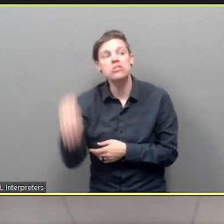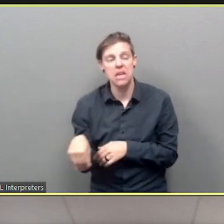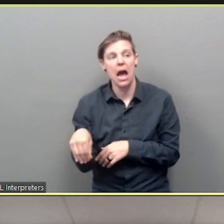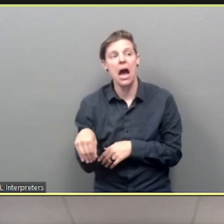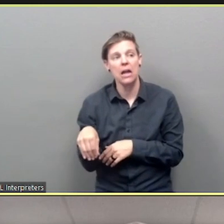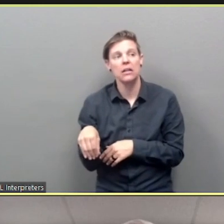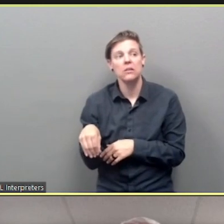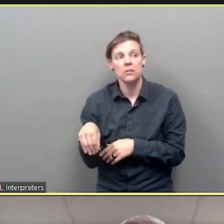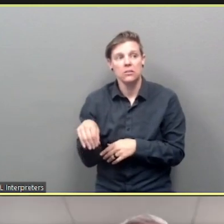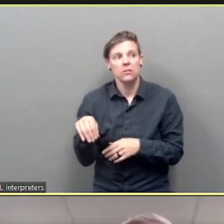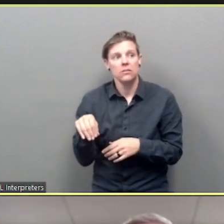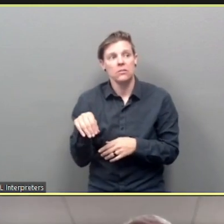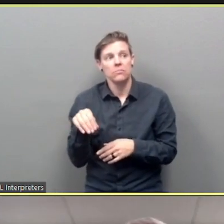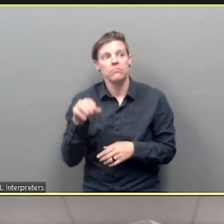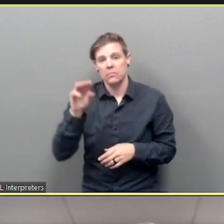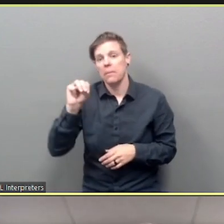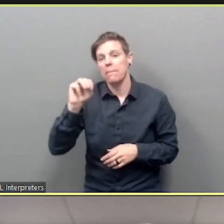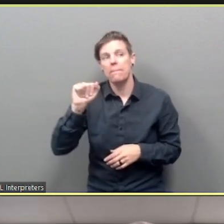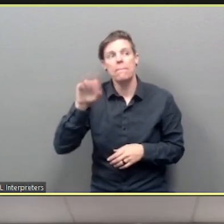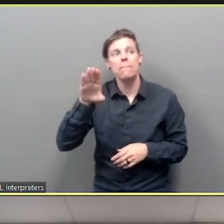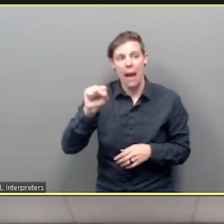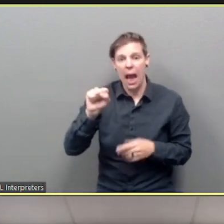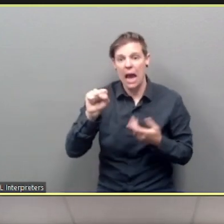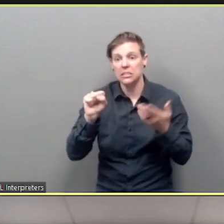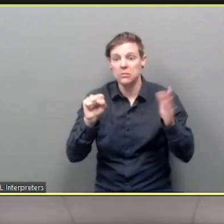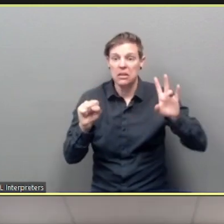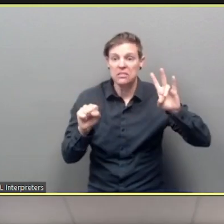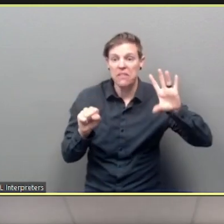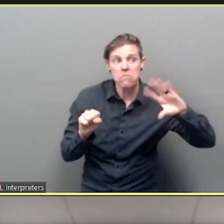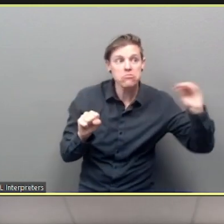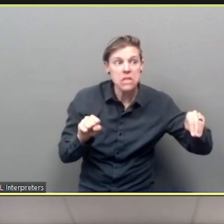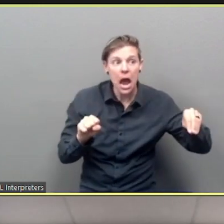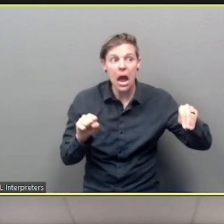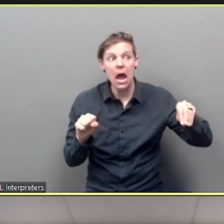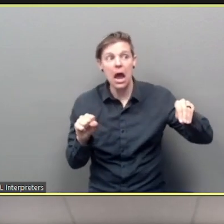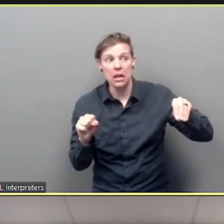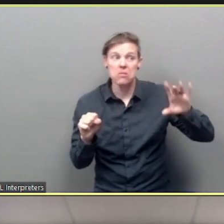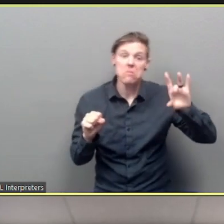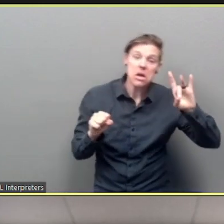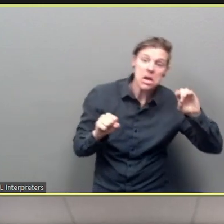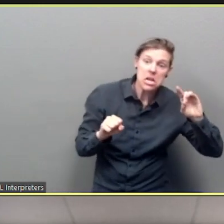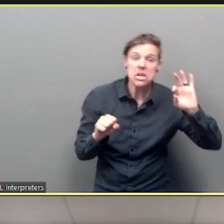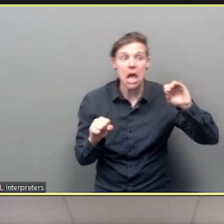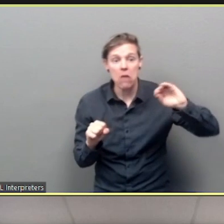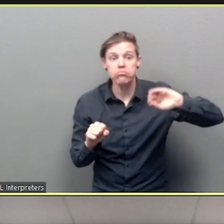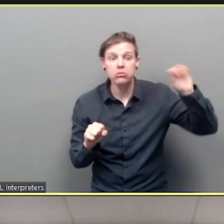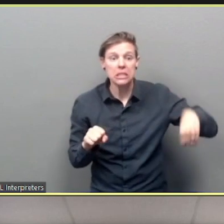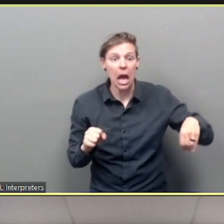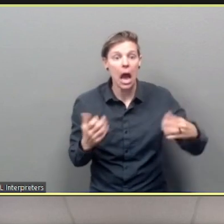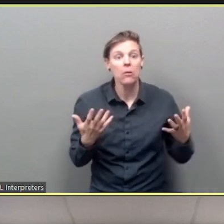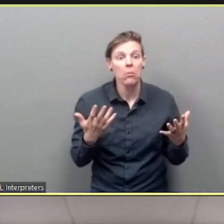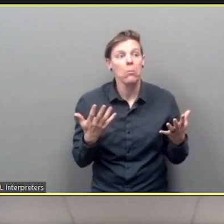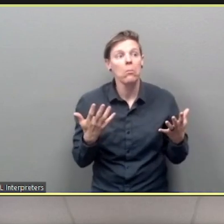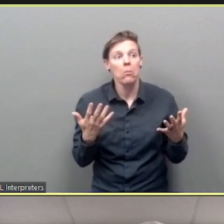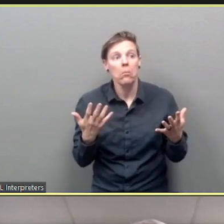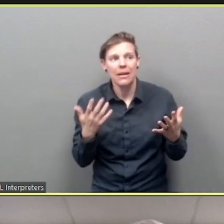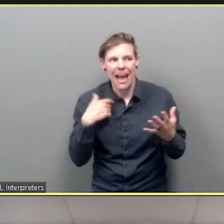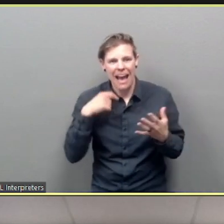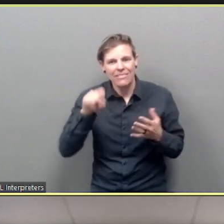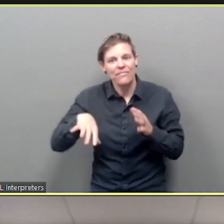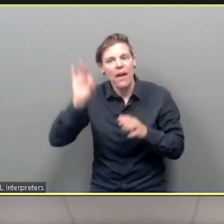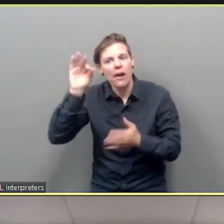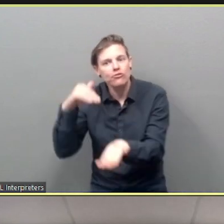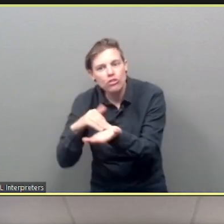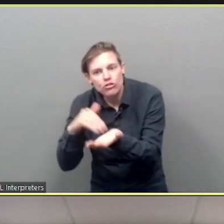and of course, a monoclonal antibody treatment requires finding a provider, going to the hospital, getting an infusion, being